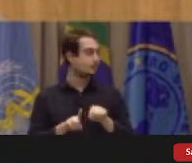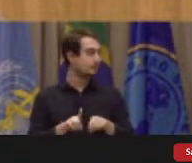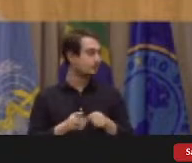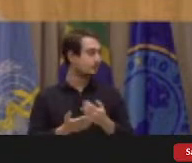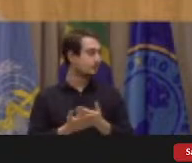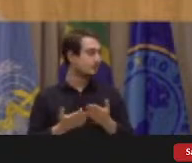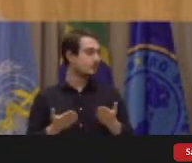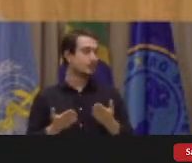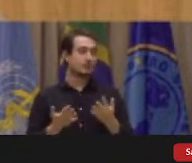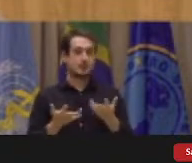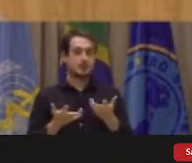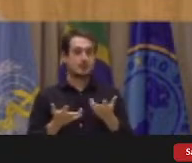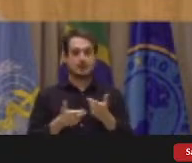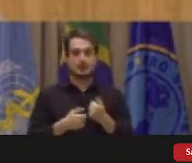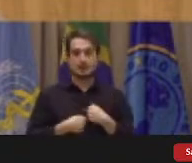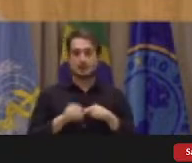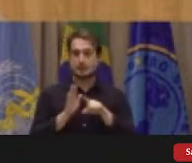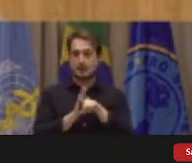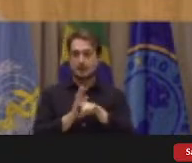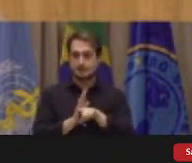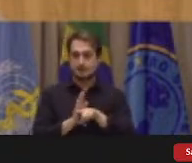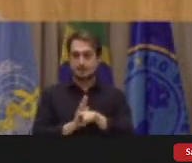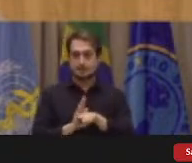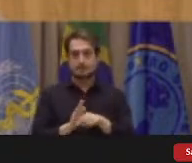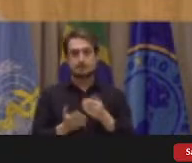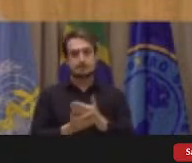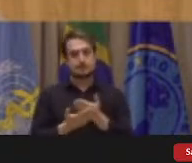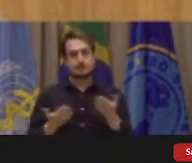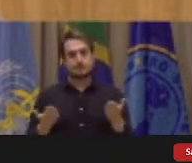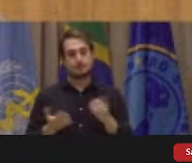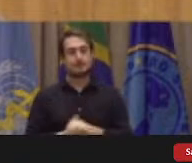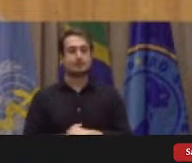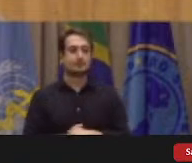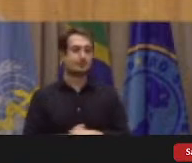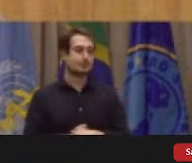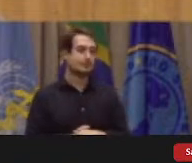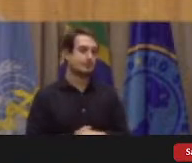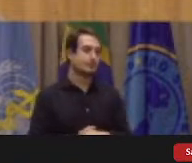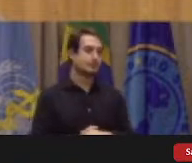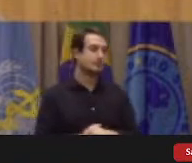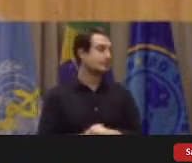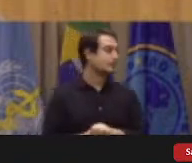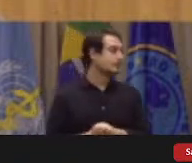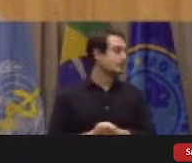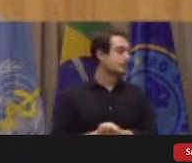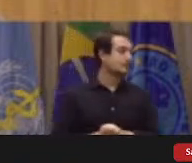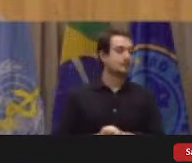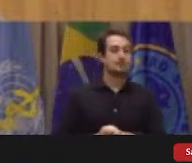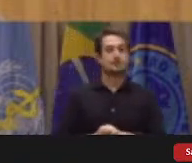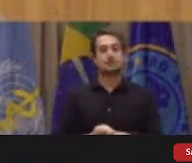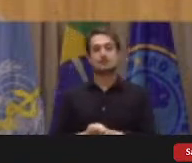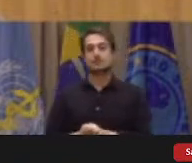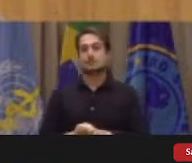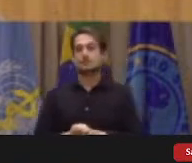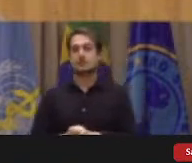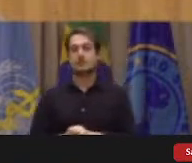She was fantastic. All the team of Eduardo Barbosa. Without